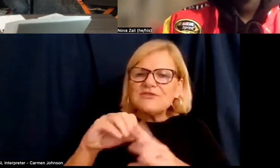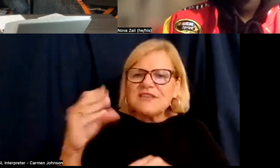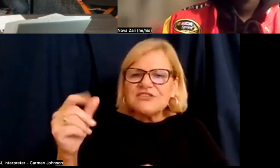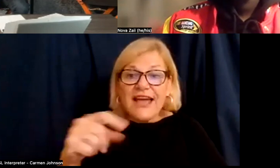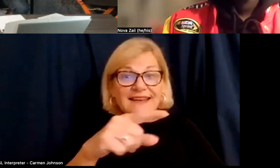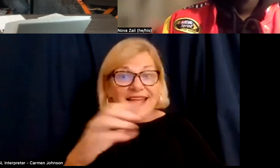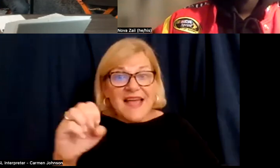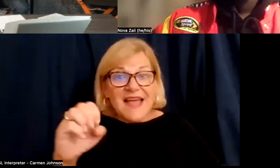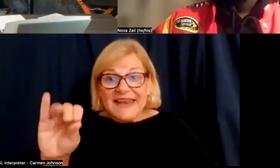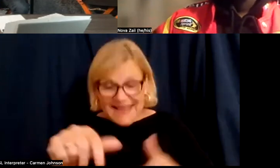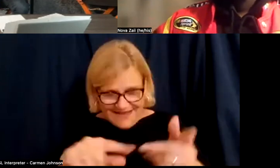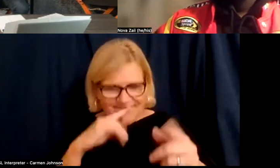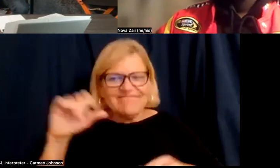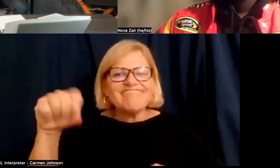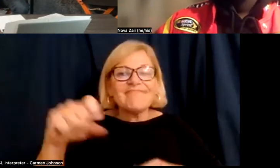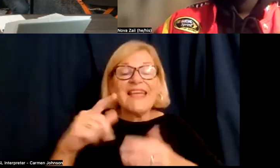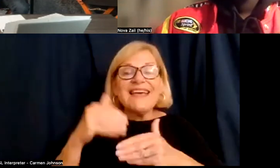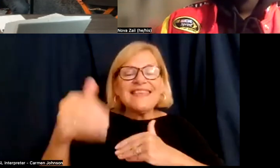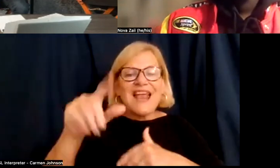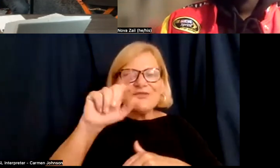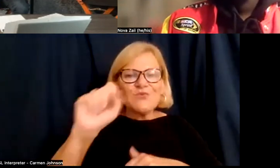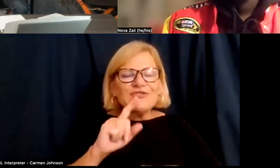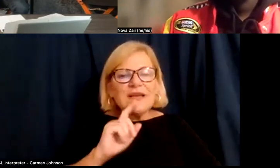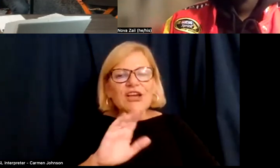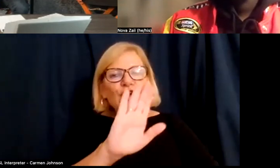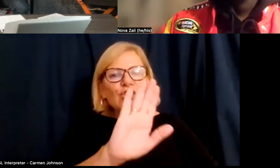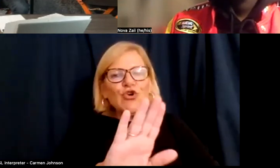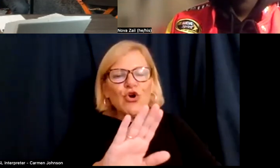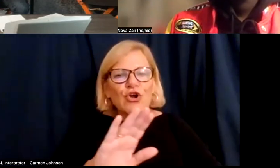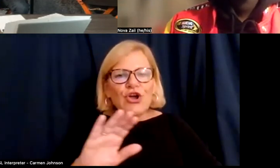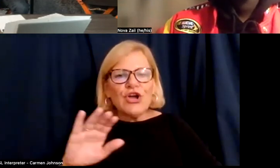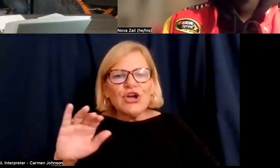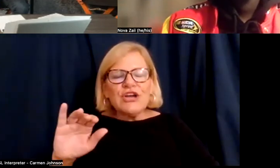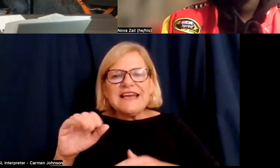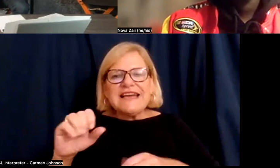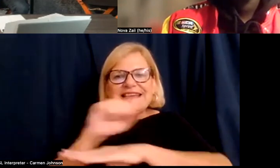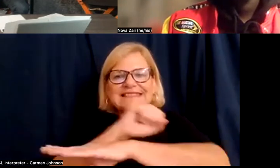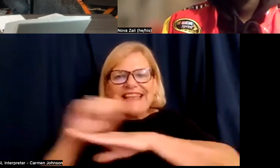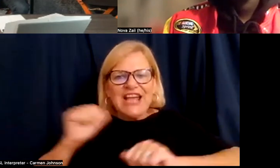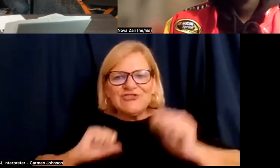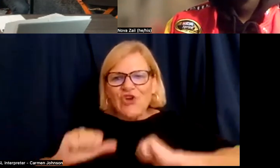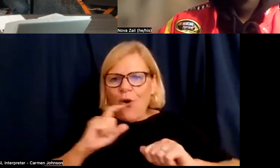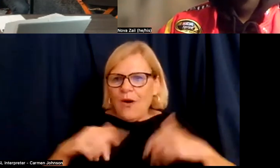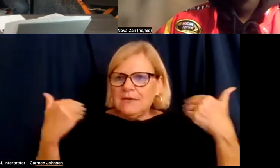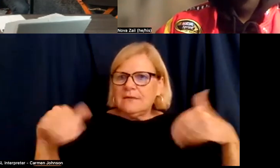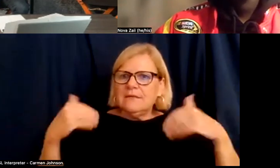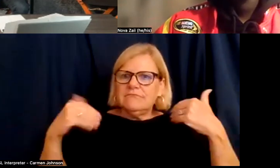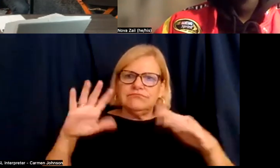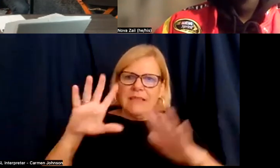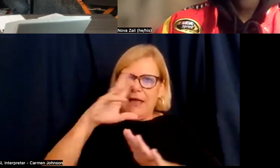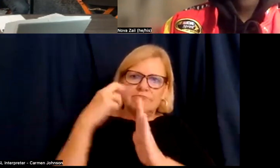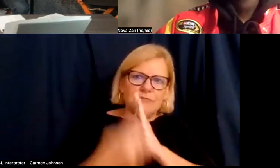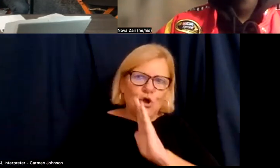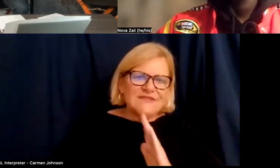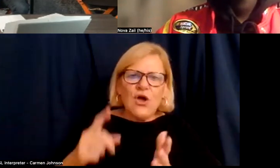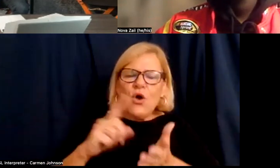Ebony? Yes, and so the next is your Jex asks, your stage show is so immersive.